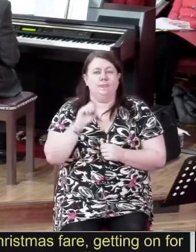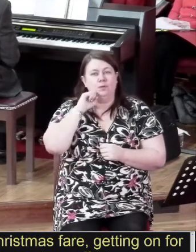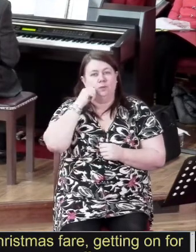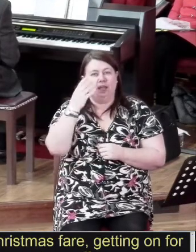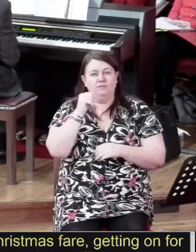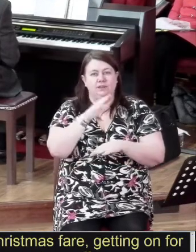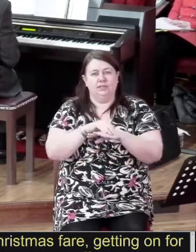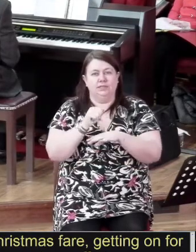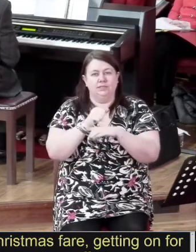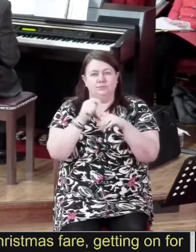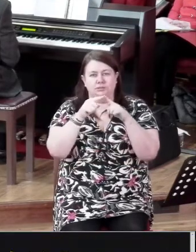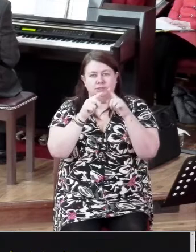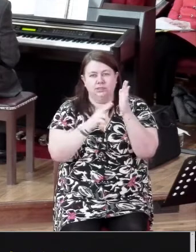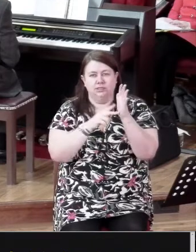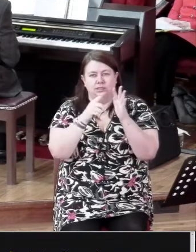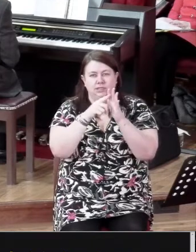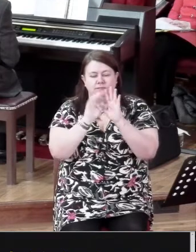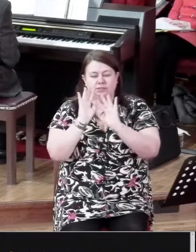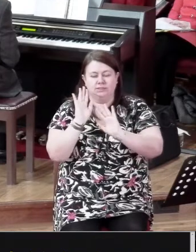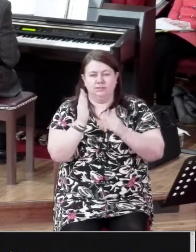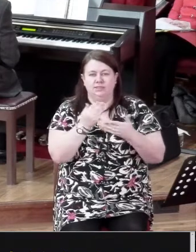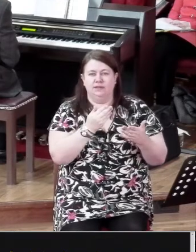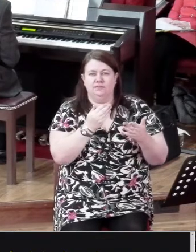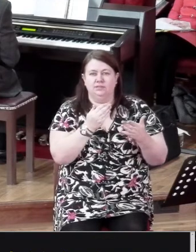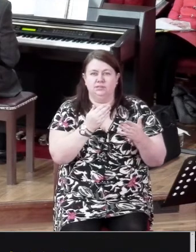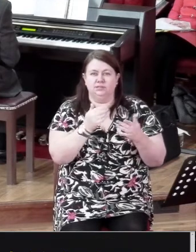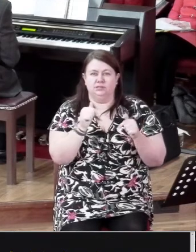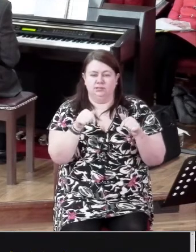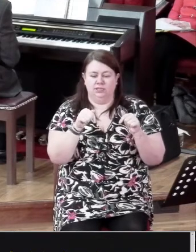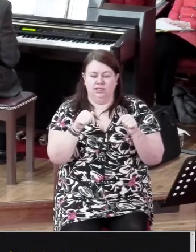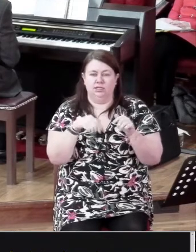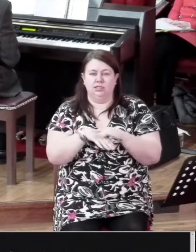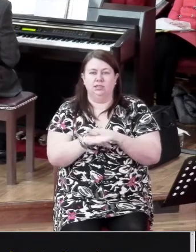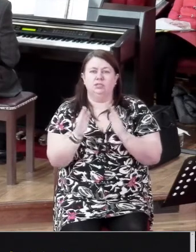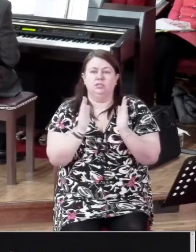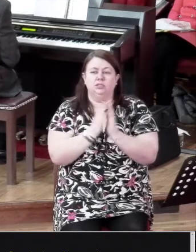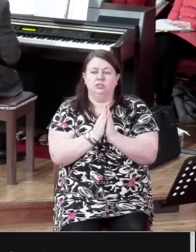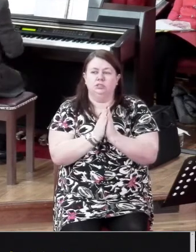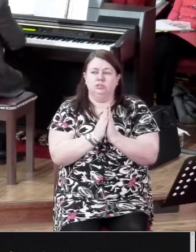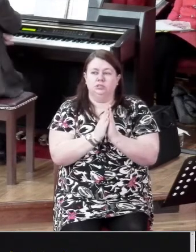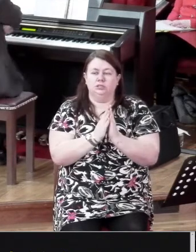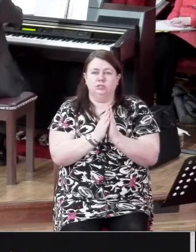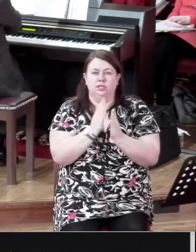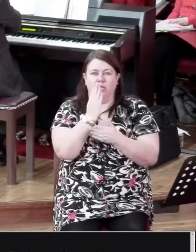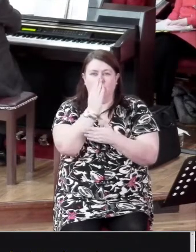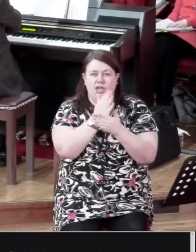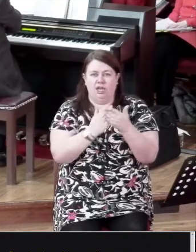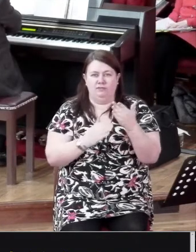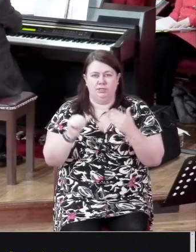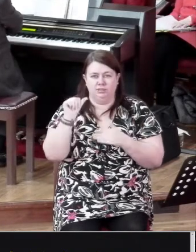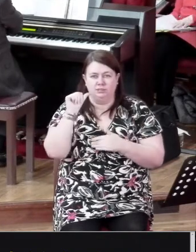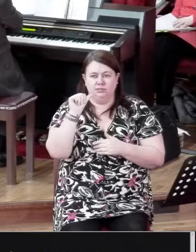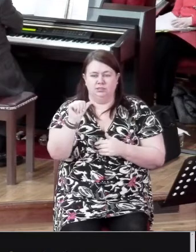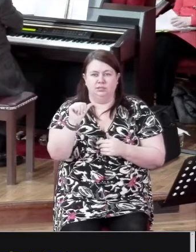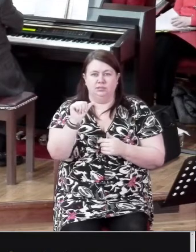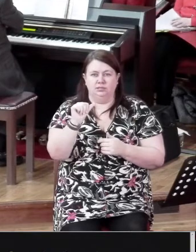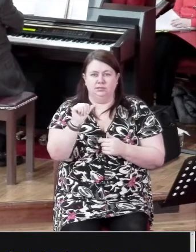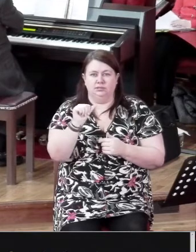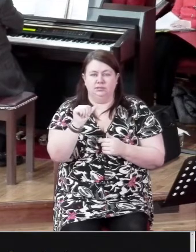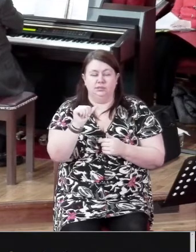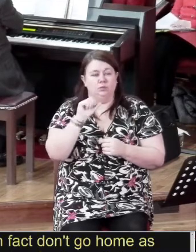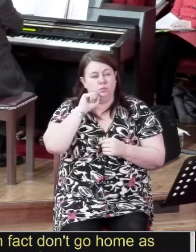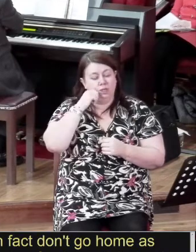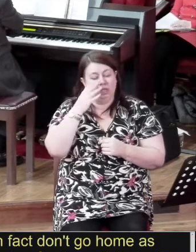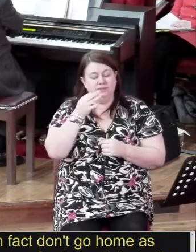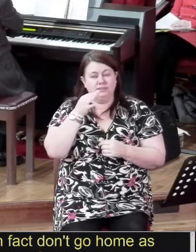You'll see them. 6:30, the young parents in our congregation are holding the 6:30 family service, which is smashing. Tea and